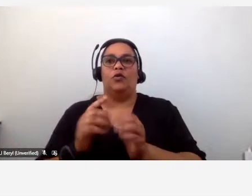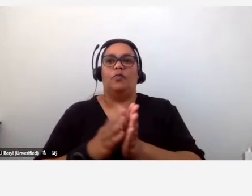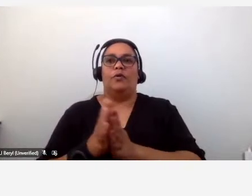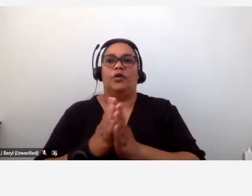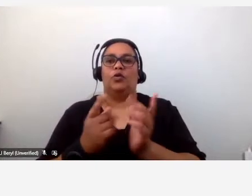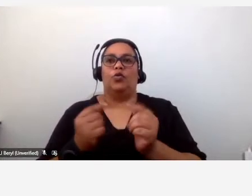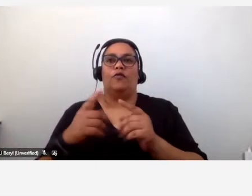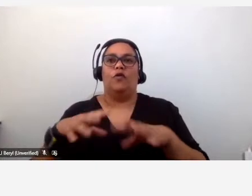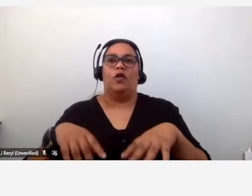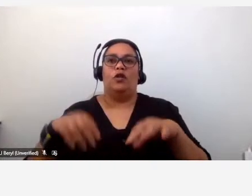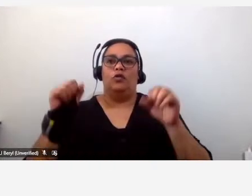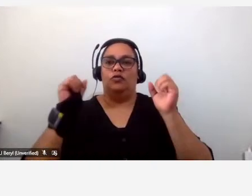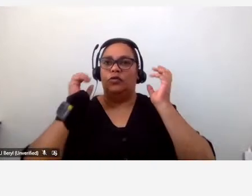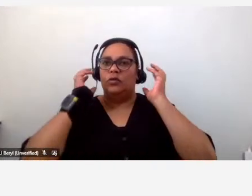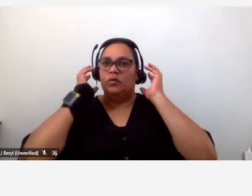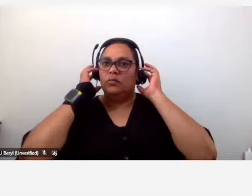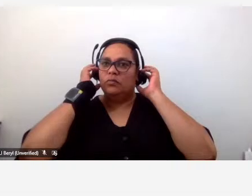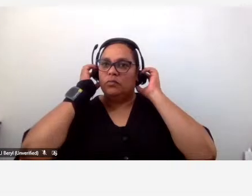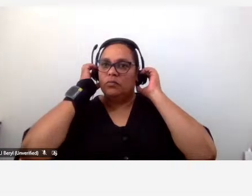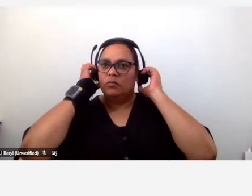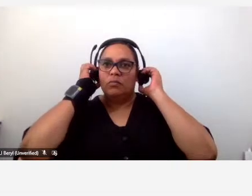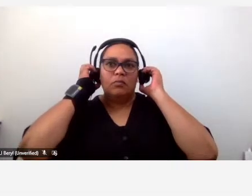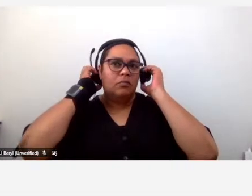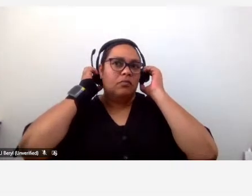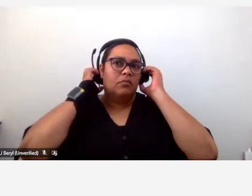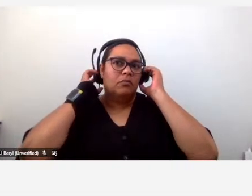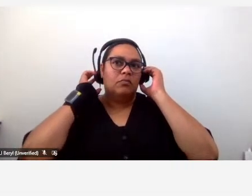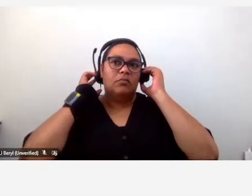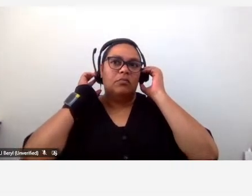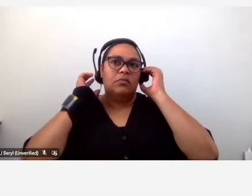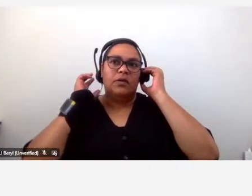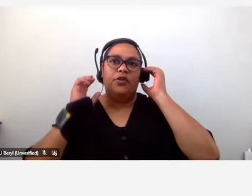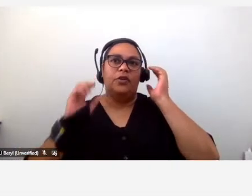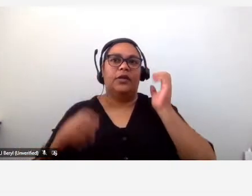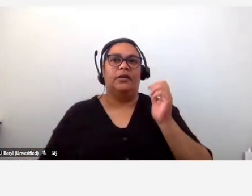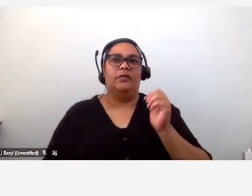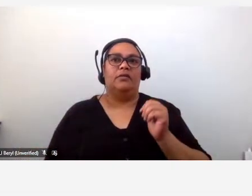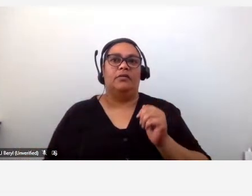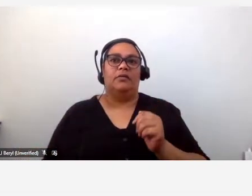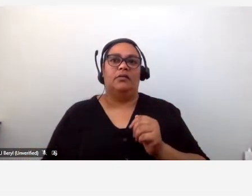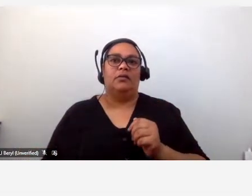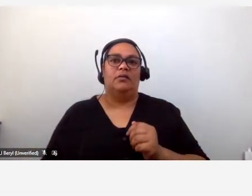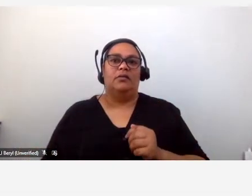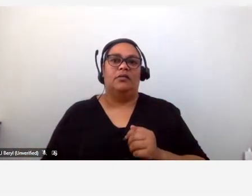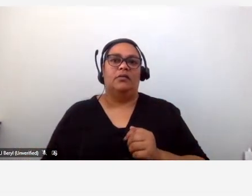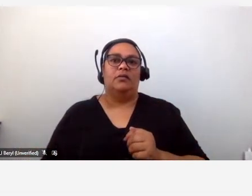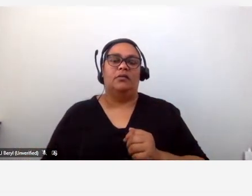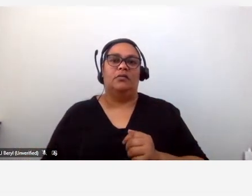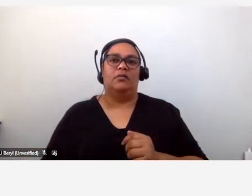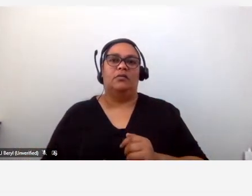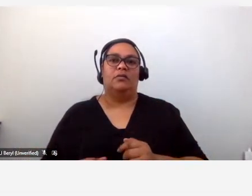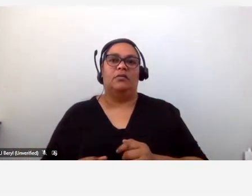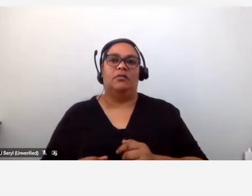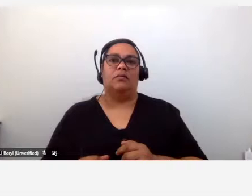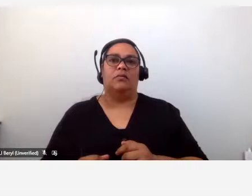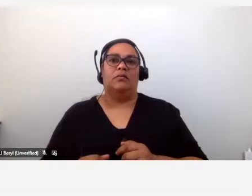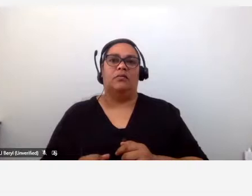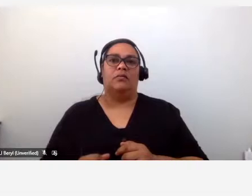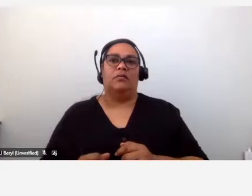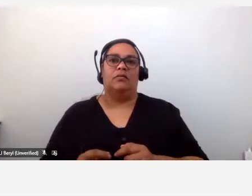for load shedding? Because I think that also doesn't help the picture of what we're trying to do